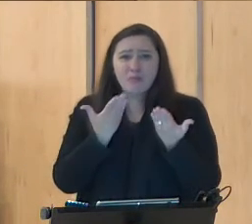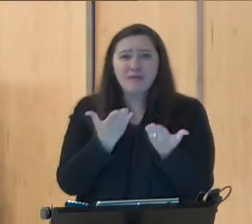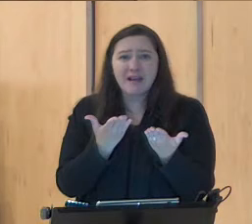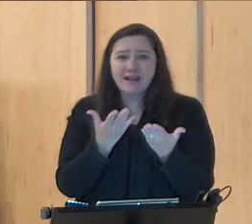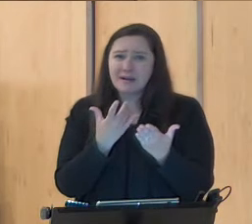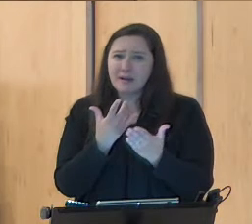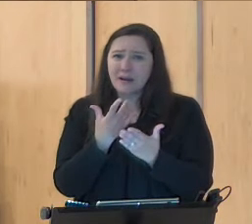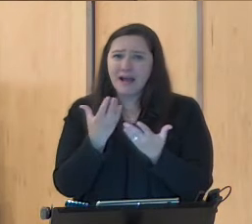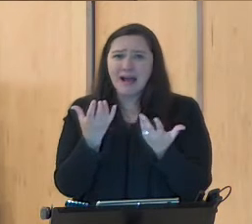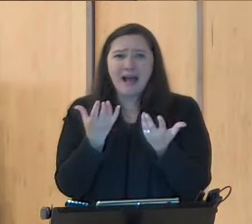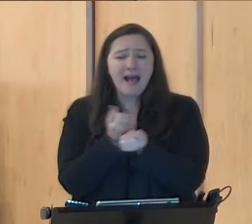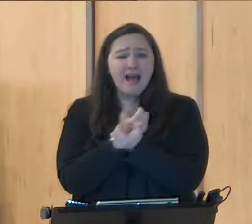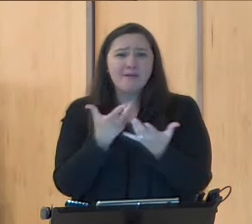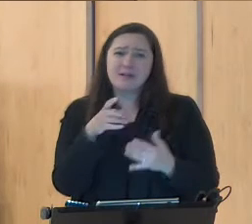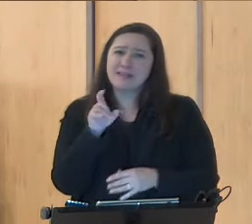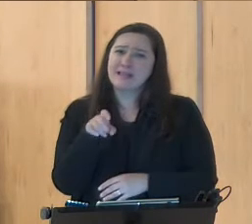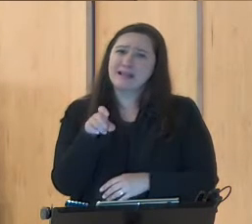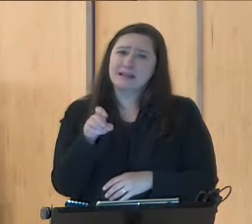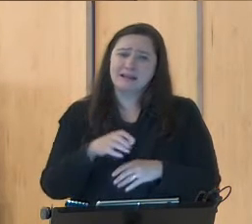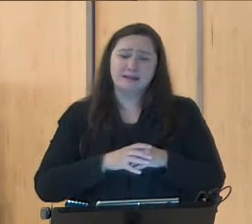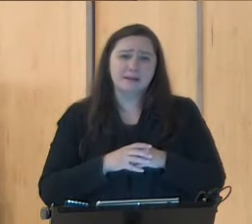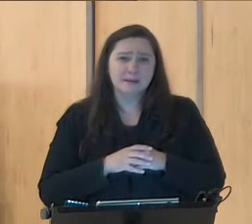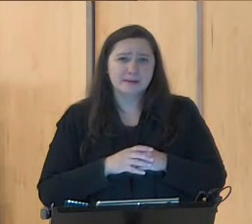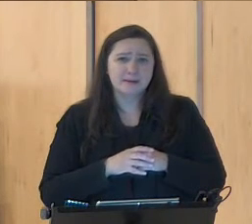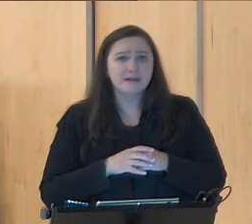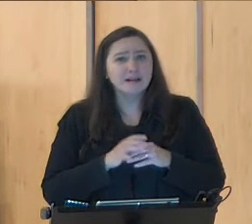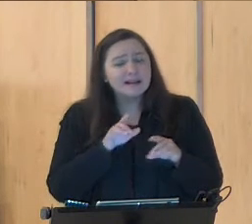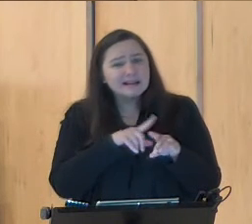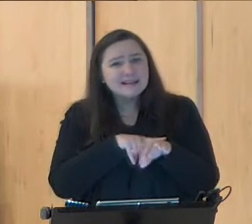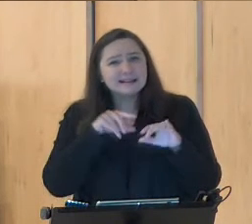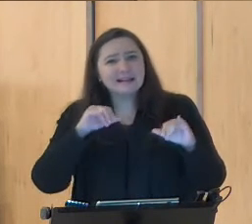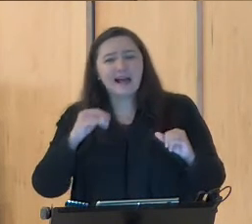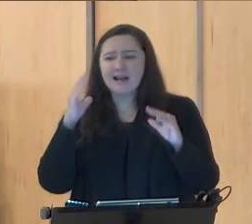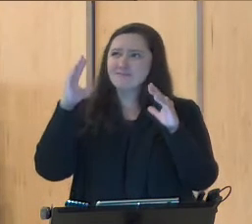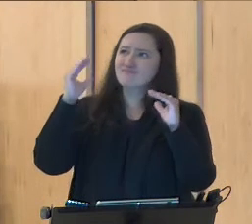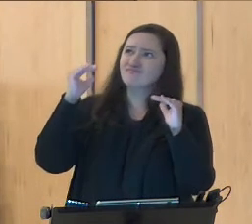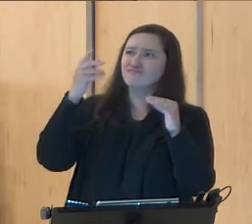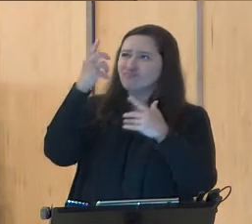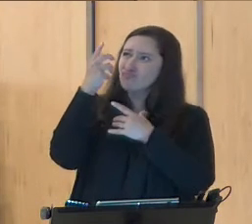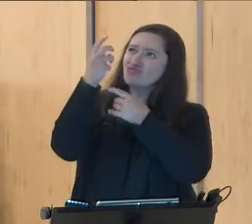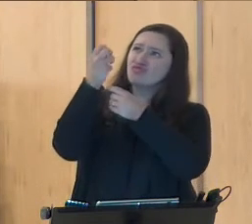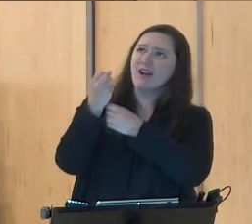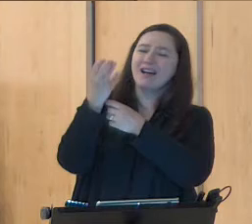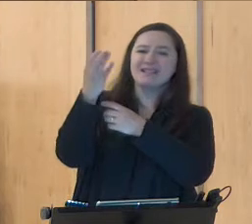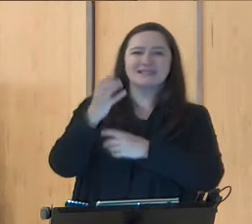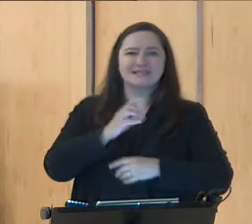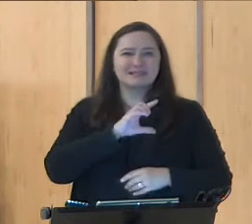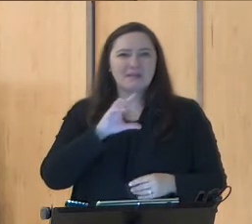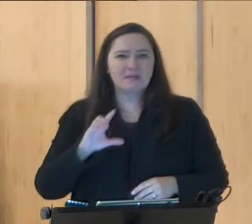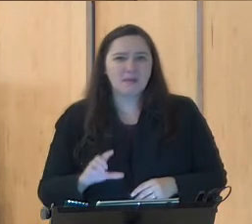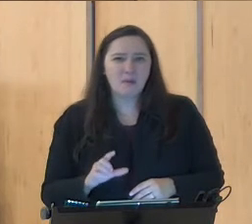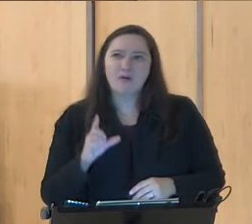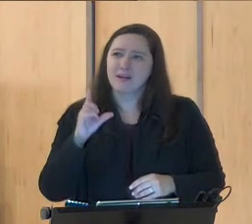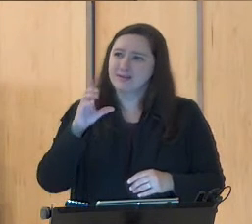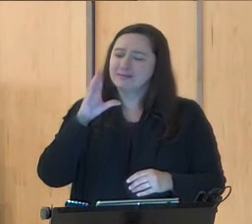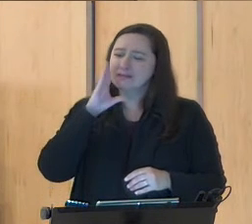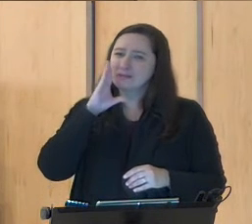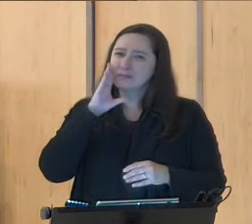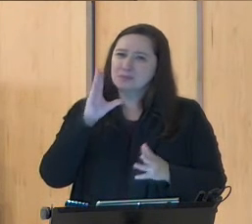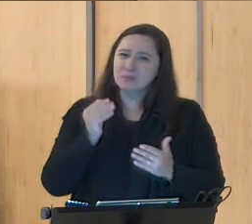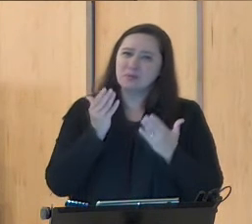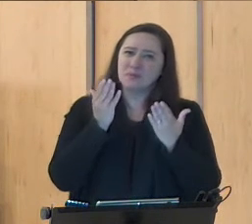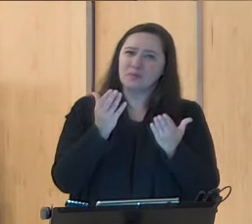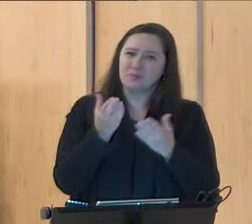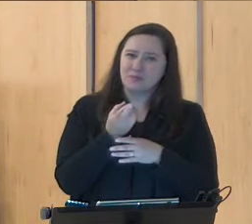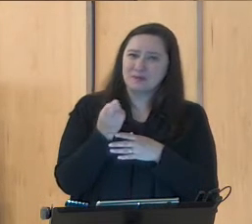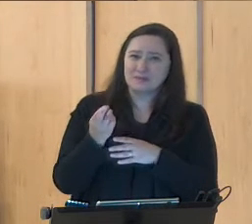are needed. And let us also expect and trust in the Lord that He will always provide the resources